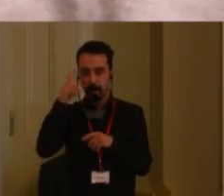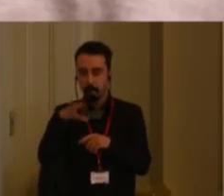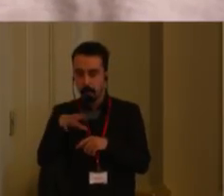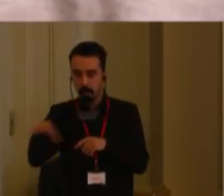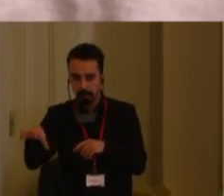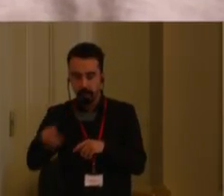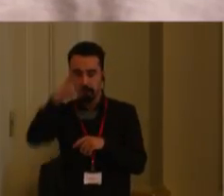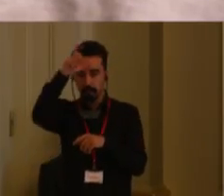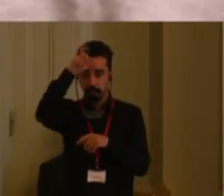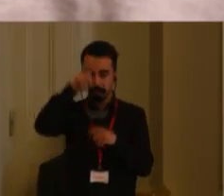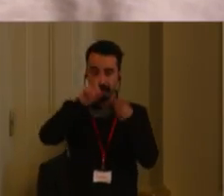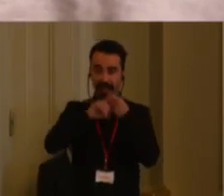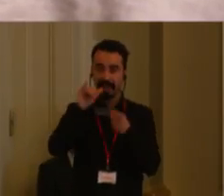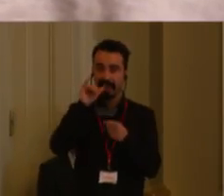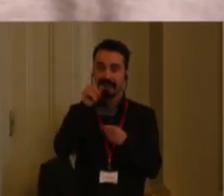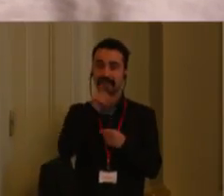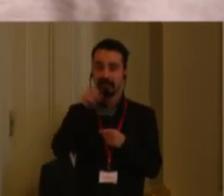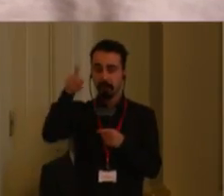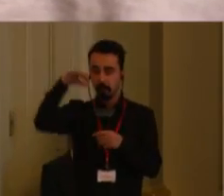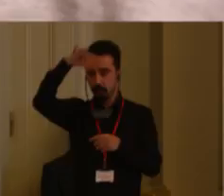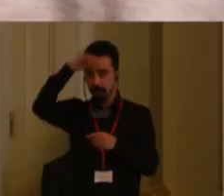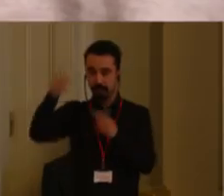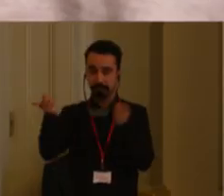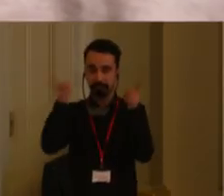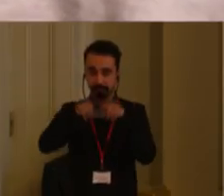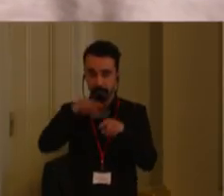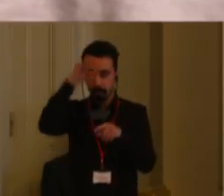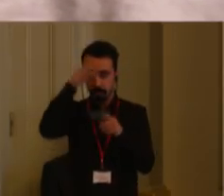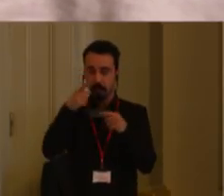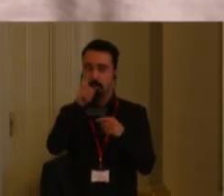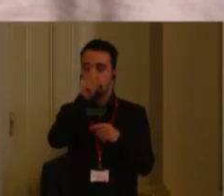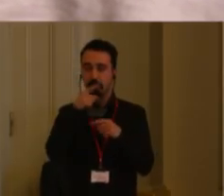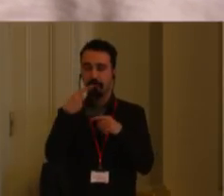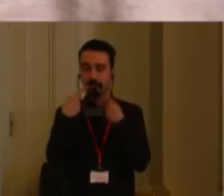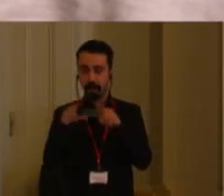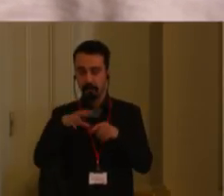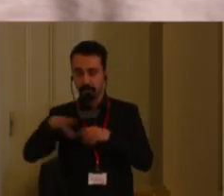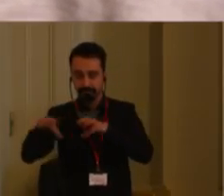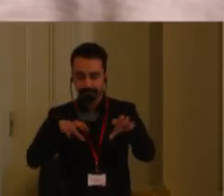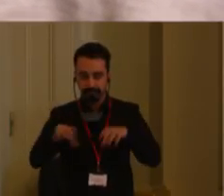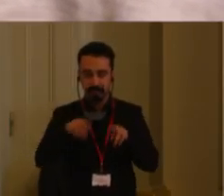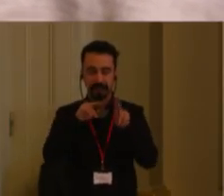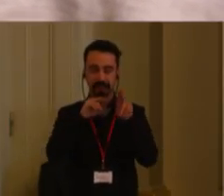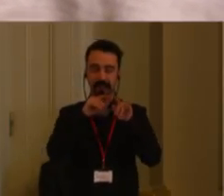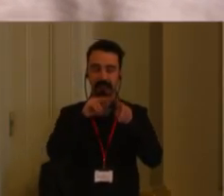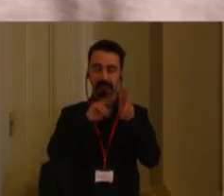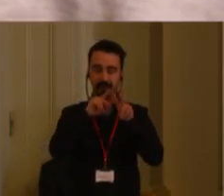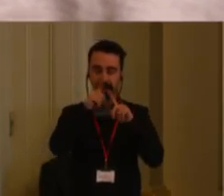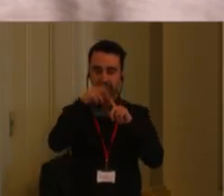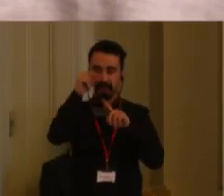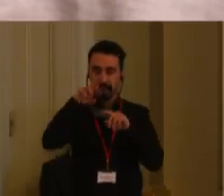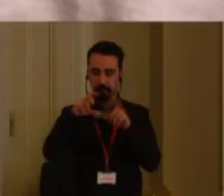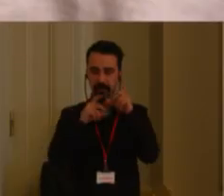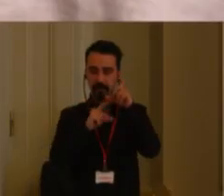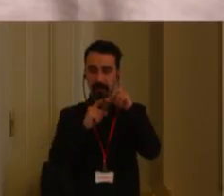Turkish universities through the Newton Katip Celebi Fund. And last year's research with the Council of Higher Education into